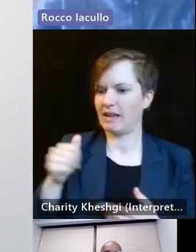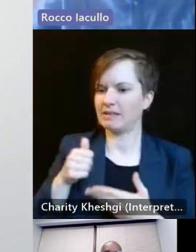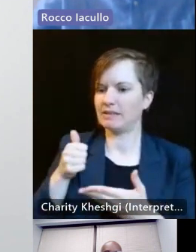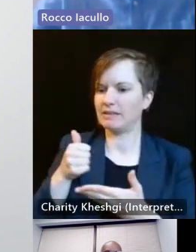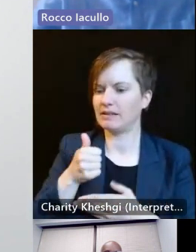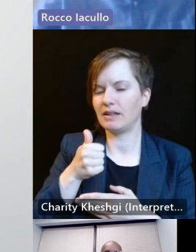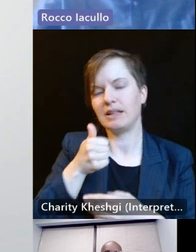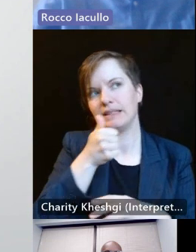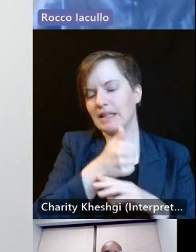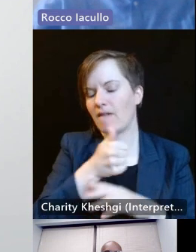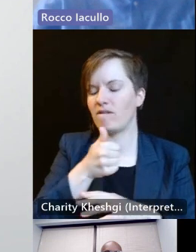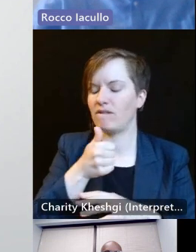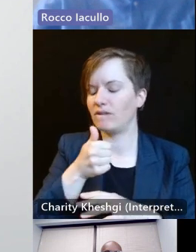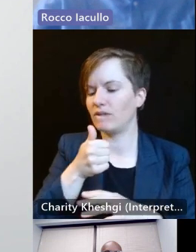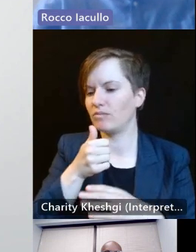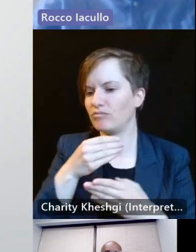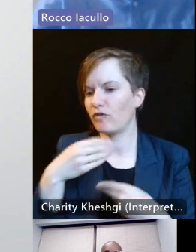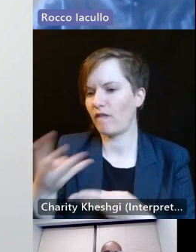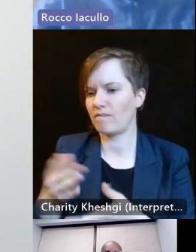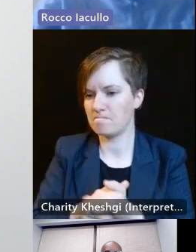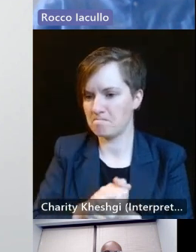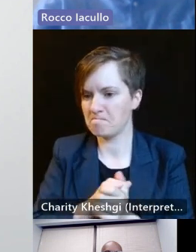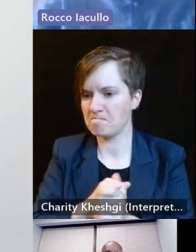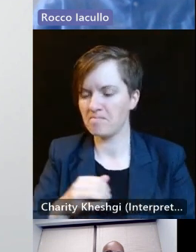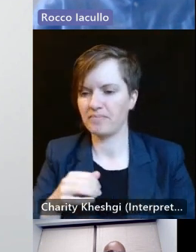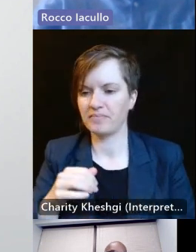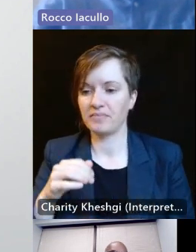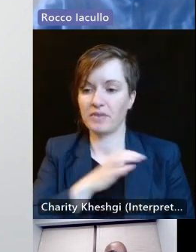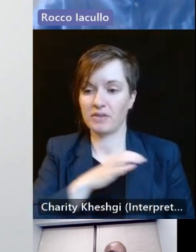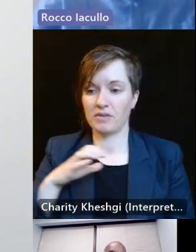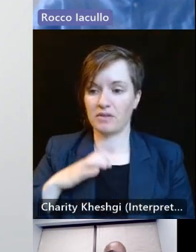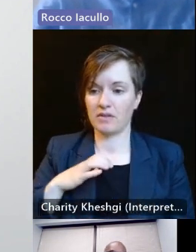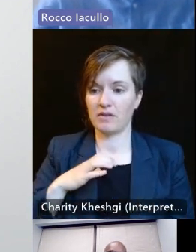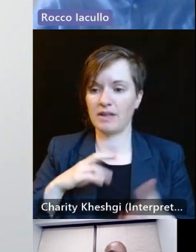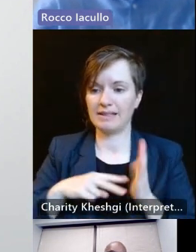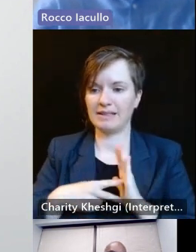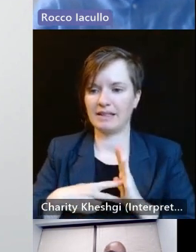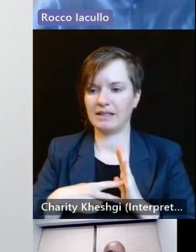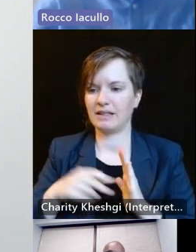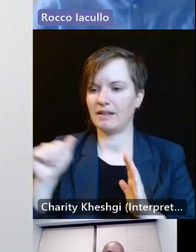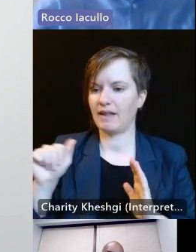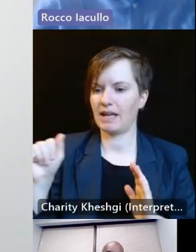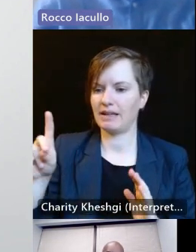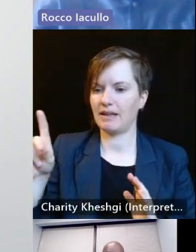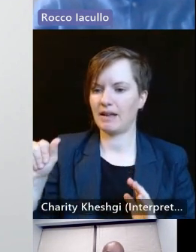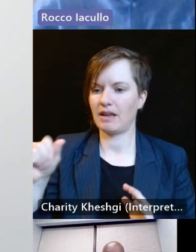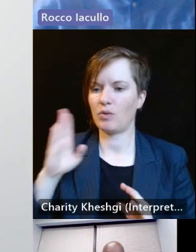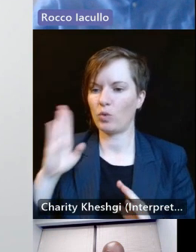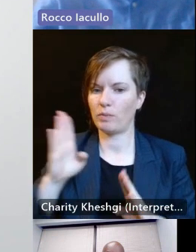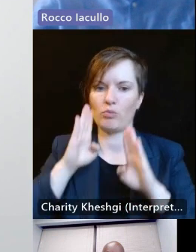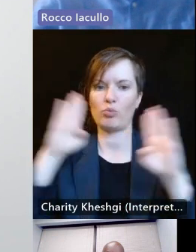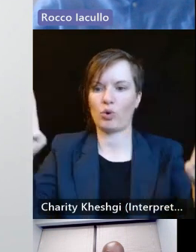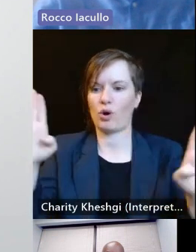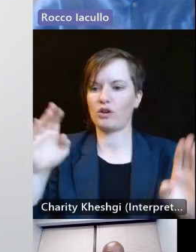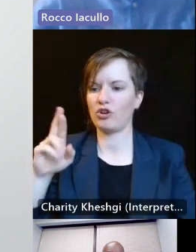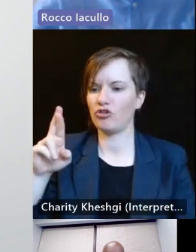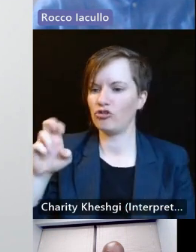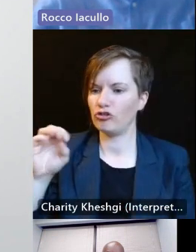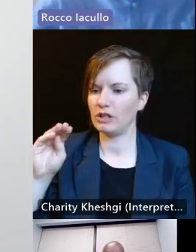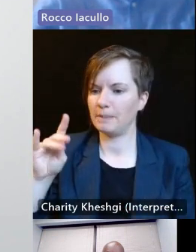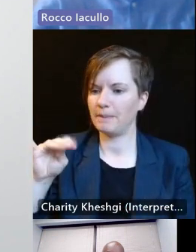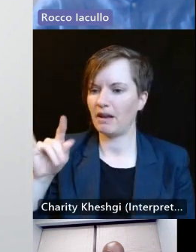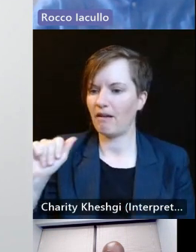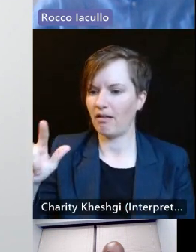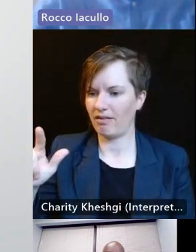Congress intended the Americans with Disabilities Act to be a broad remedial statute. In the